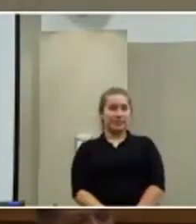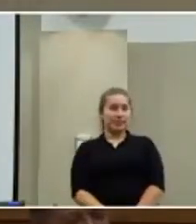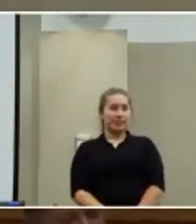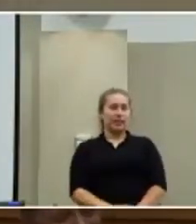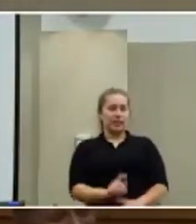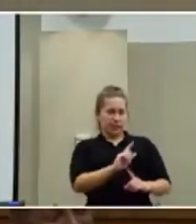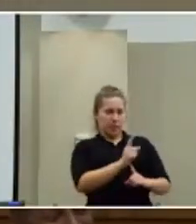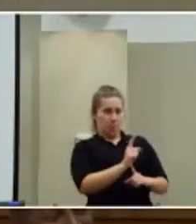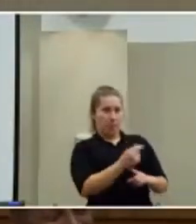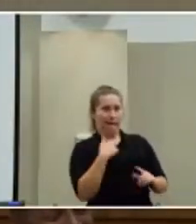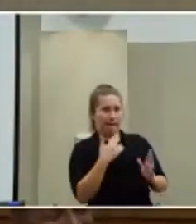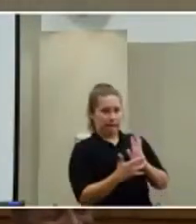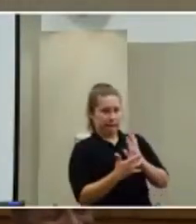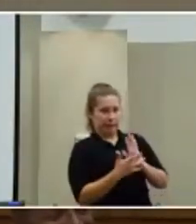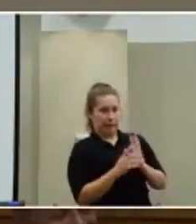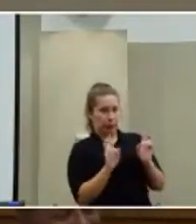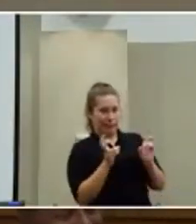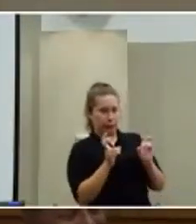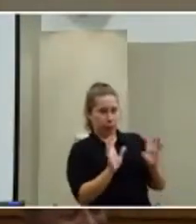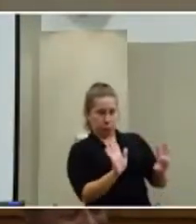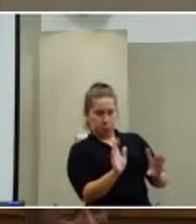Just a moment, we've had a little technical difficulty.